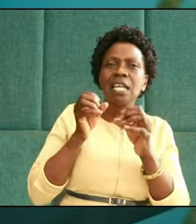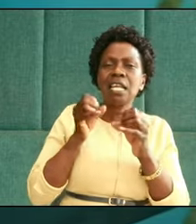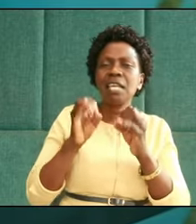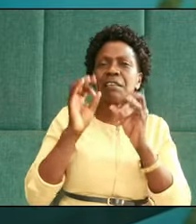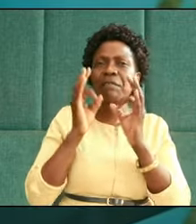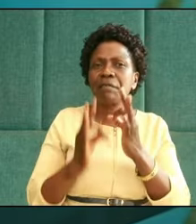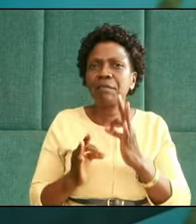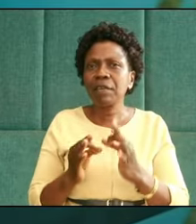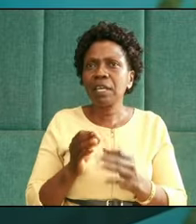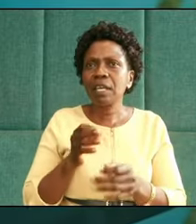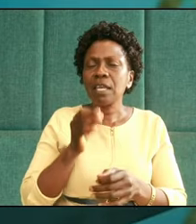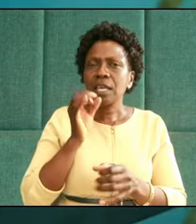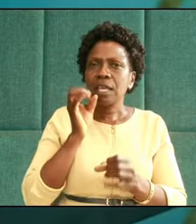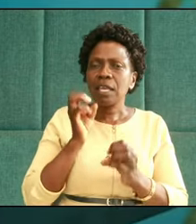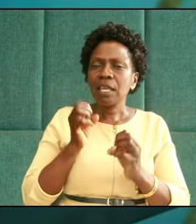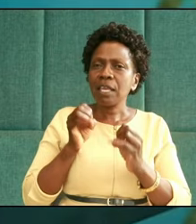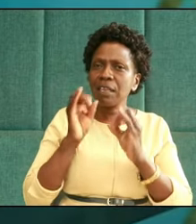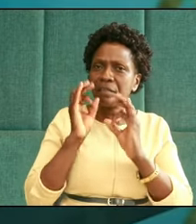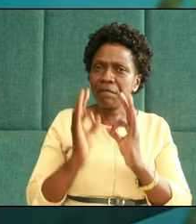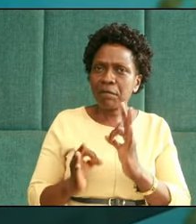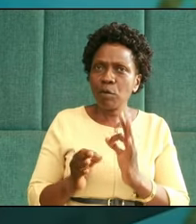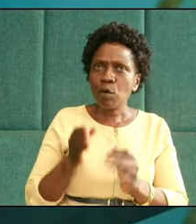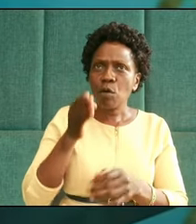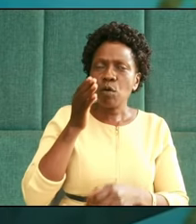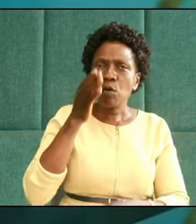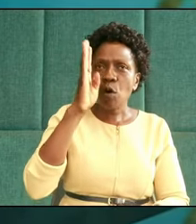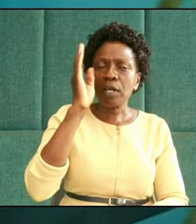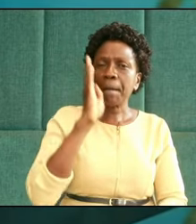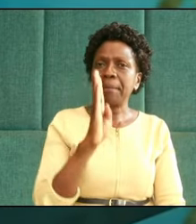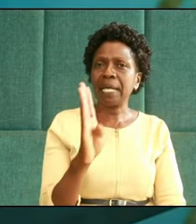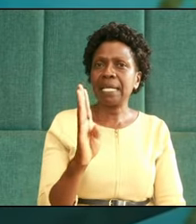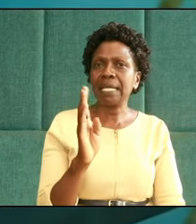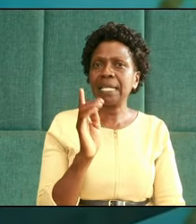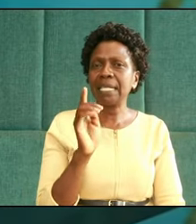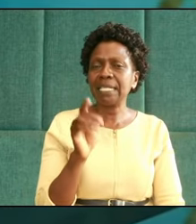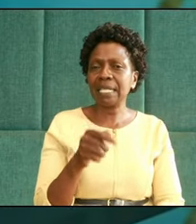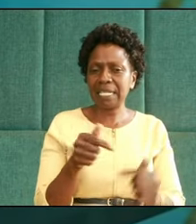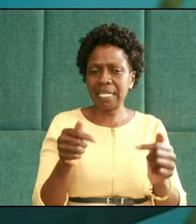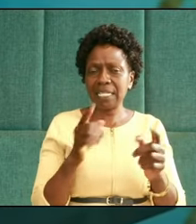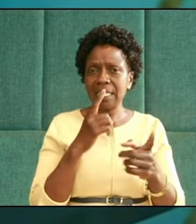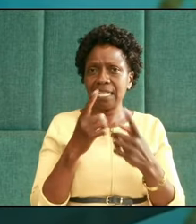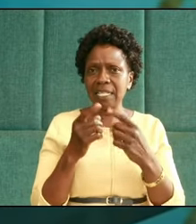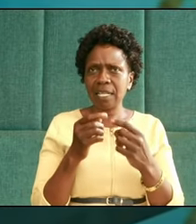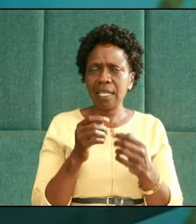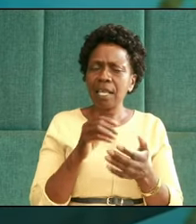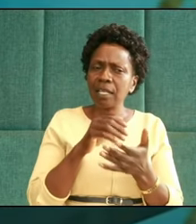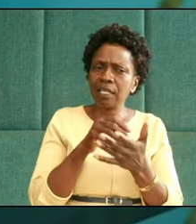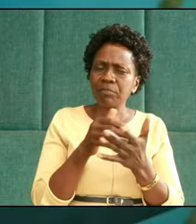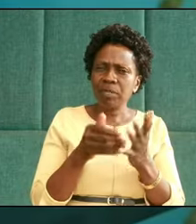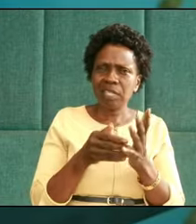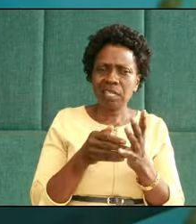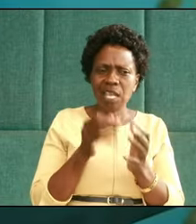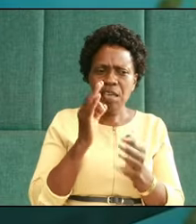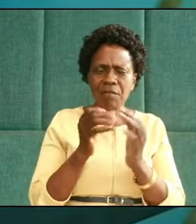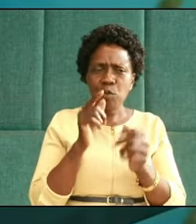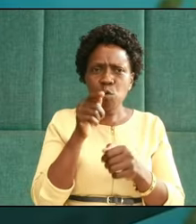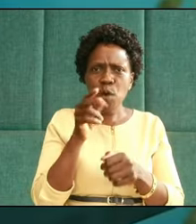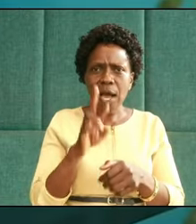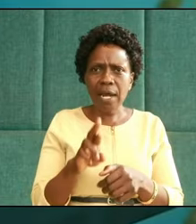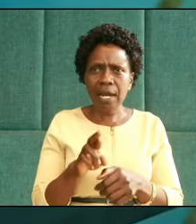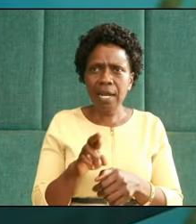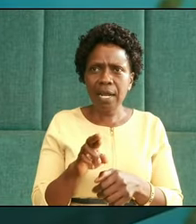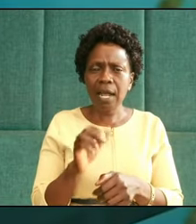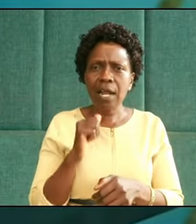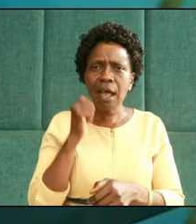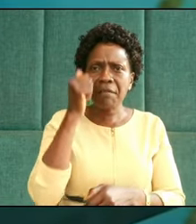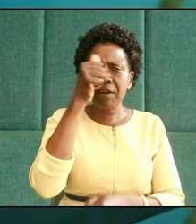if God be. But the conditional sentence here, it means, it's like saying, if you are an